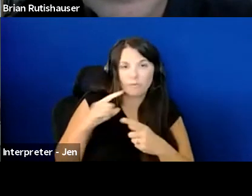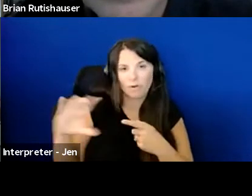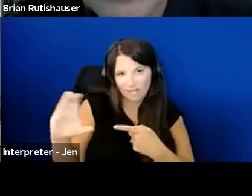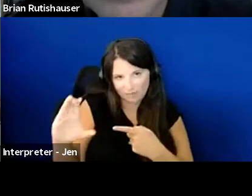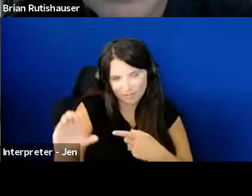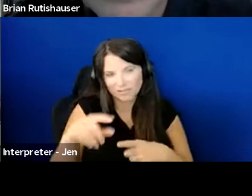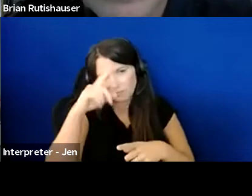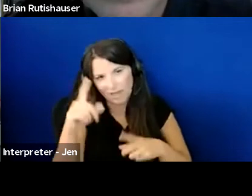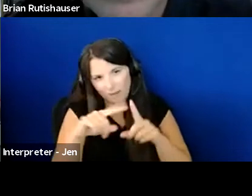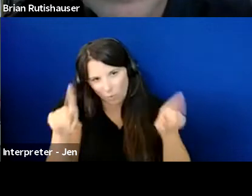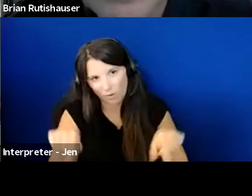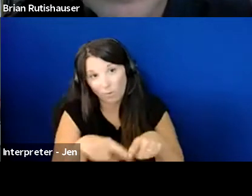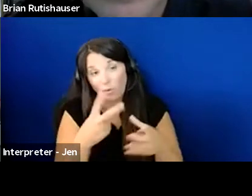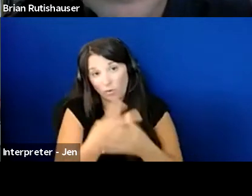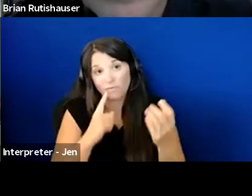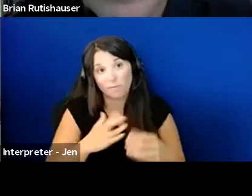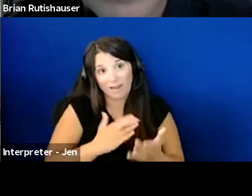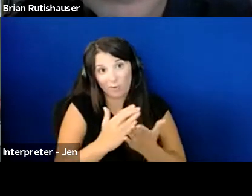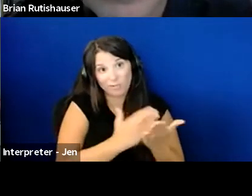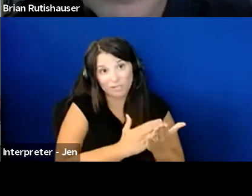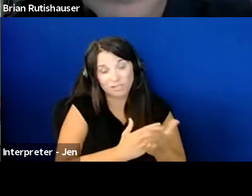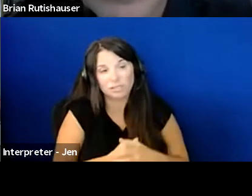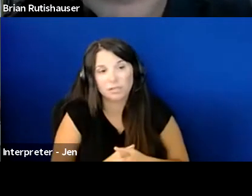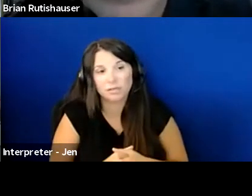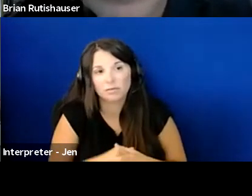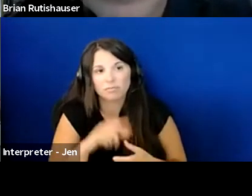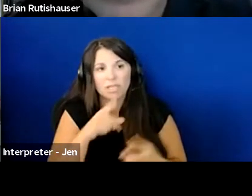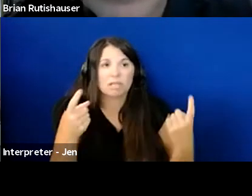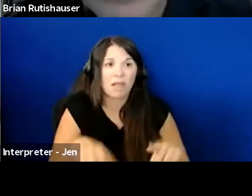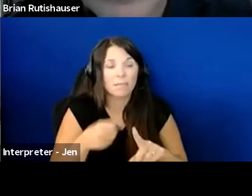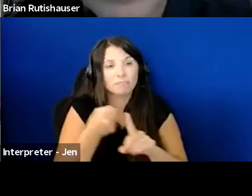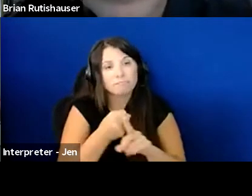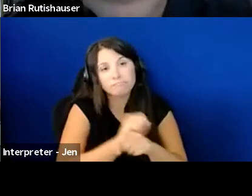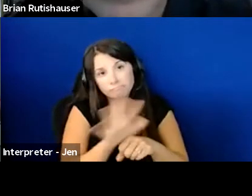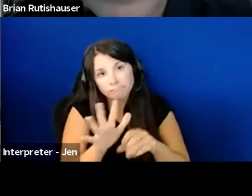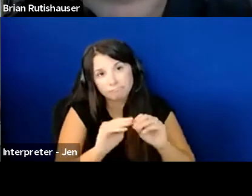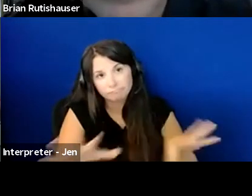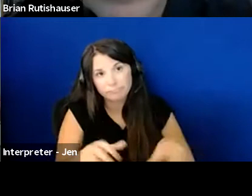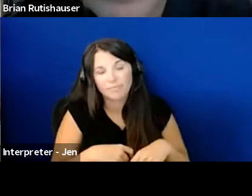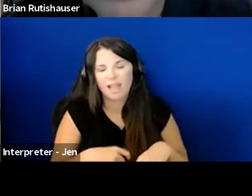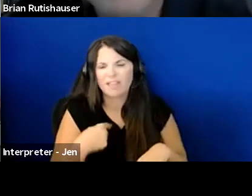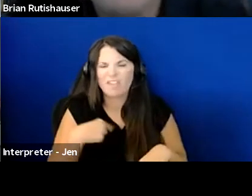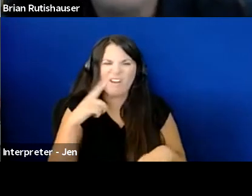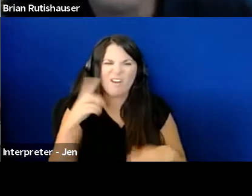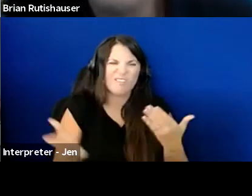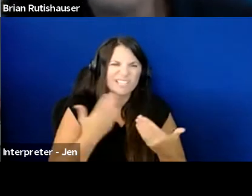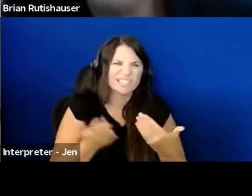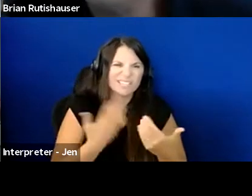And so when the pandemic hit, I thought, oh, easy peasy. I'm already using Canvas. My course is already set